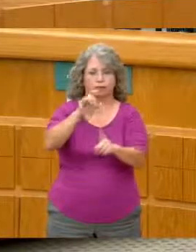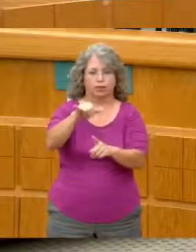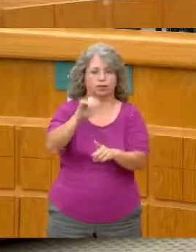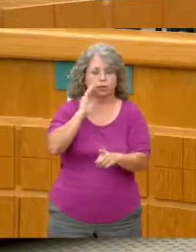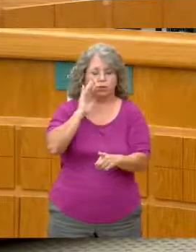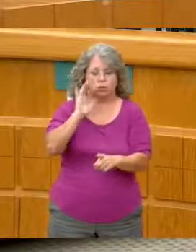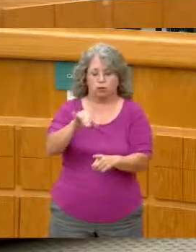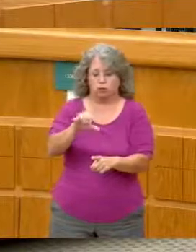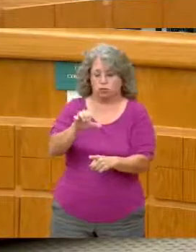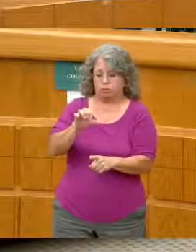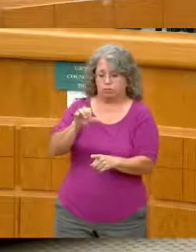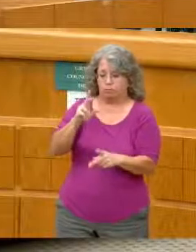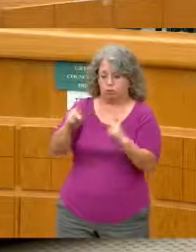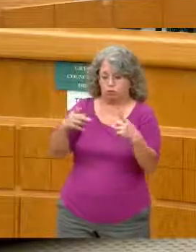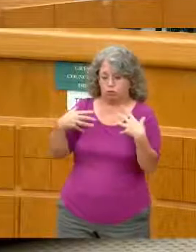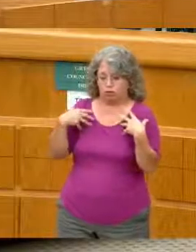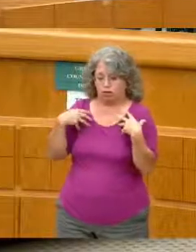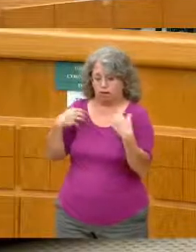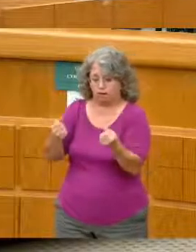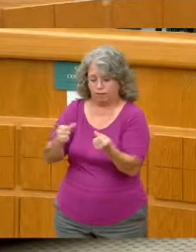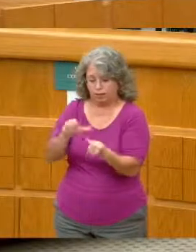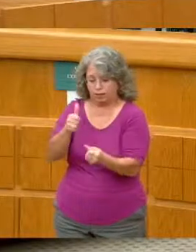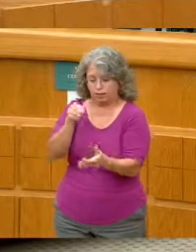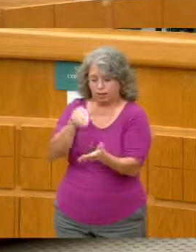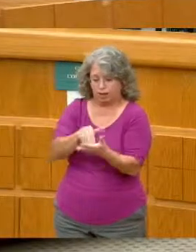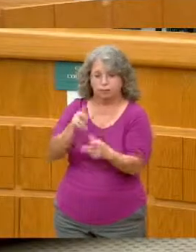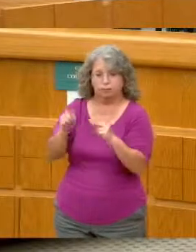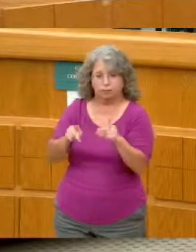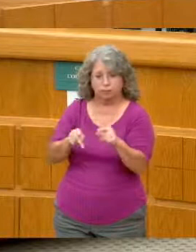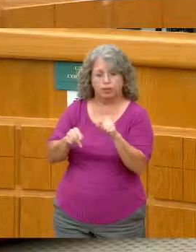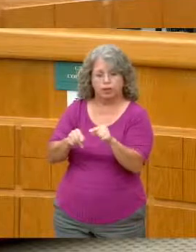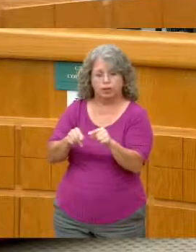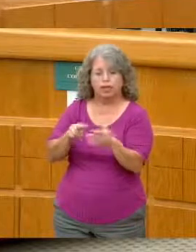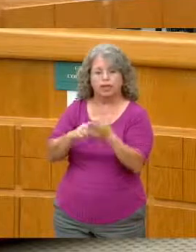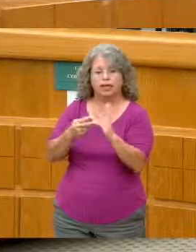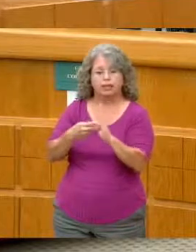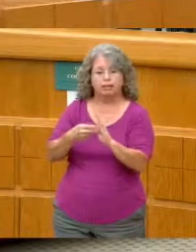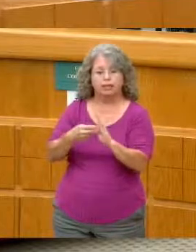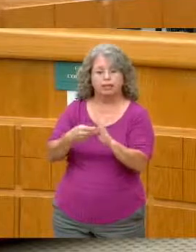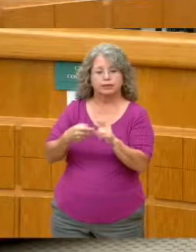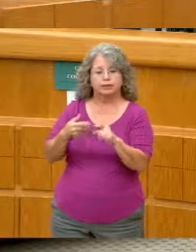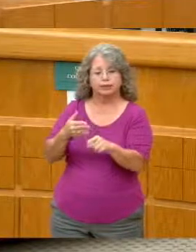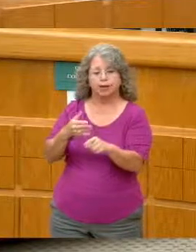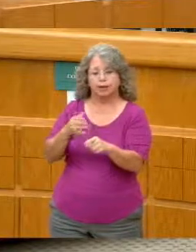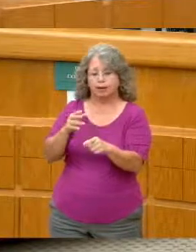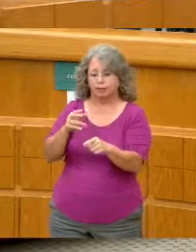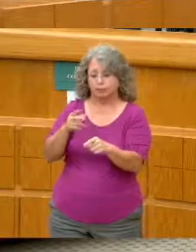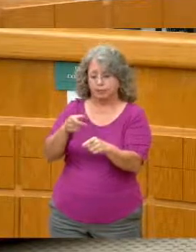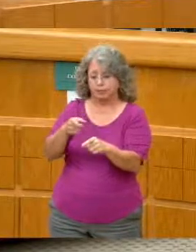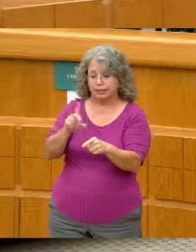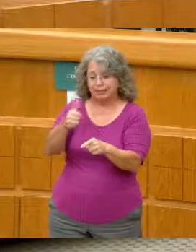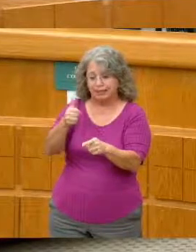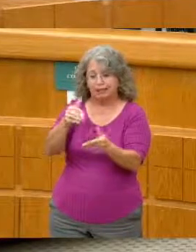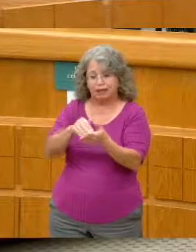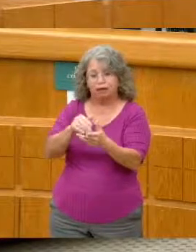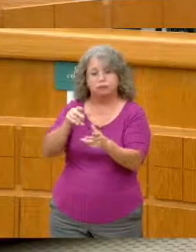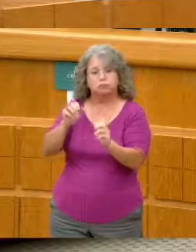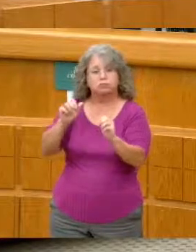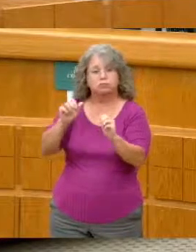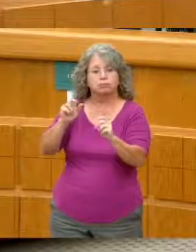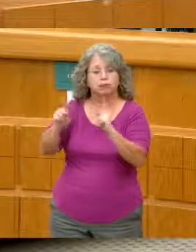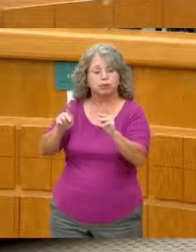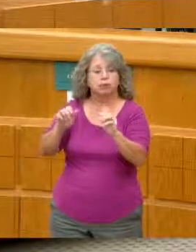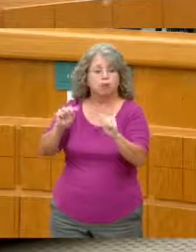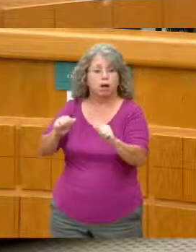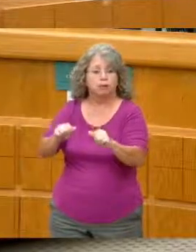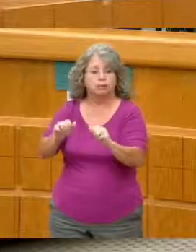type of lining, we know that these 10,000 recovered cases in Nueces County means that there are 10,000 potential